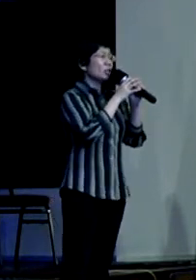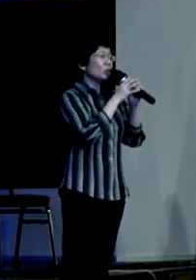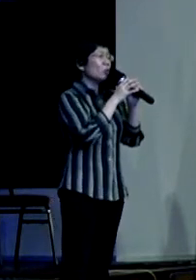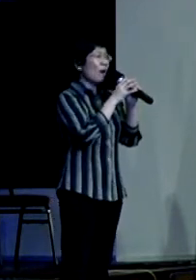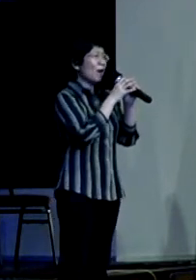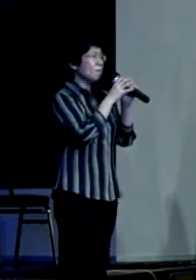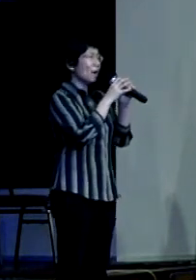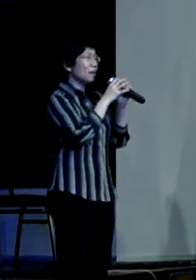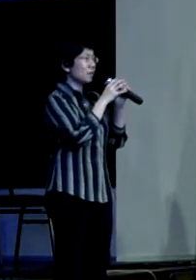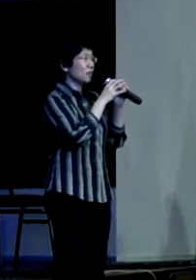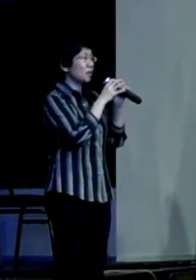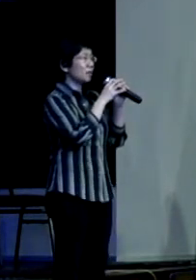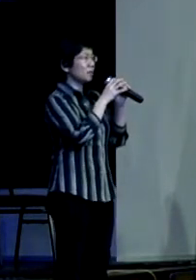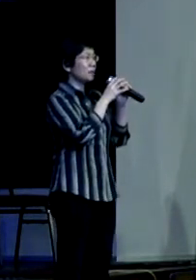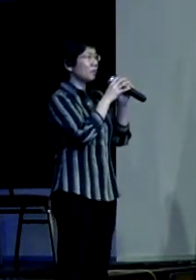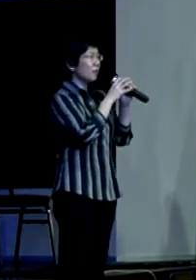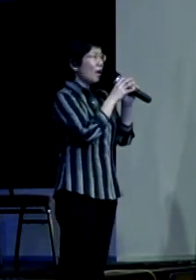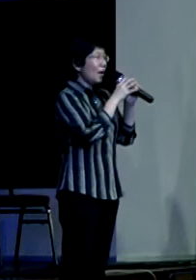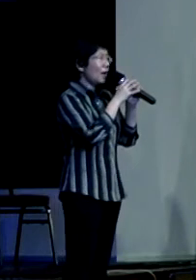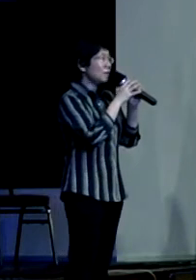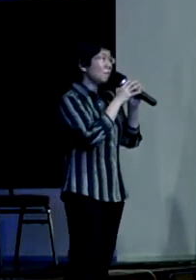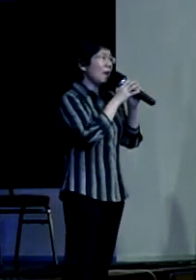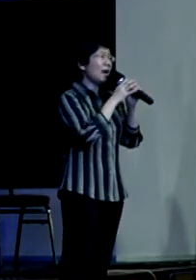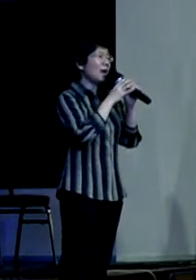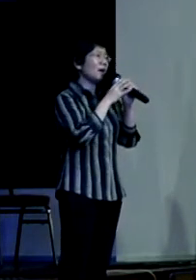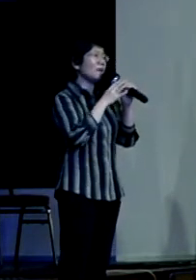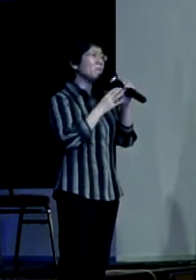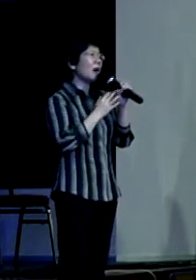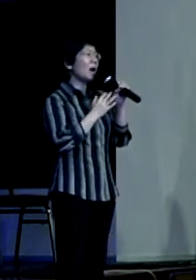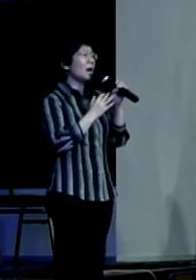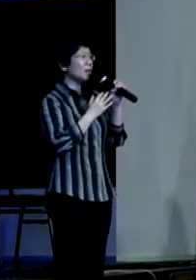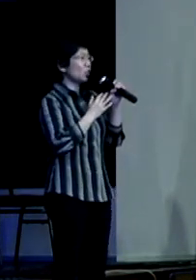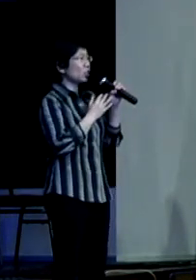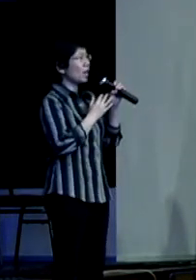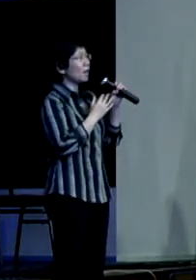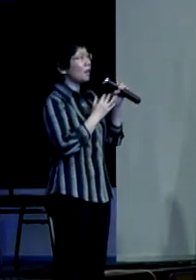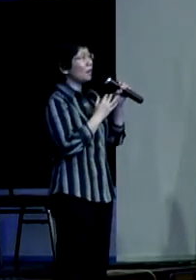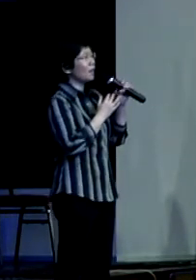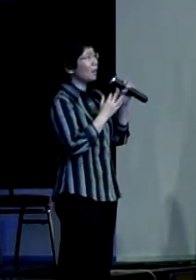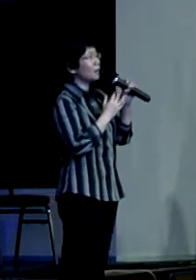to wear my sin and bear my